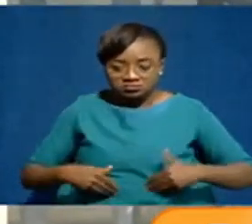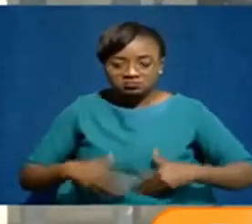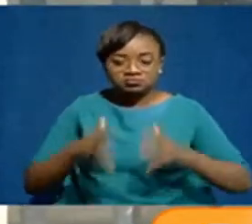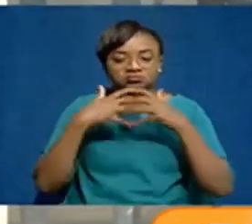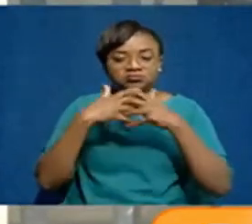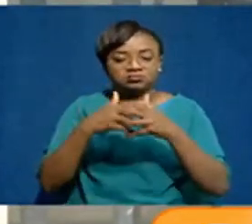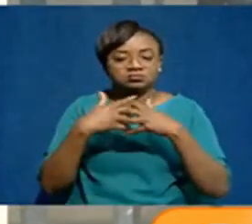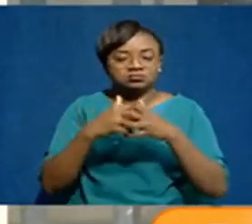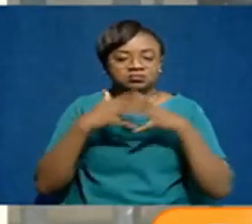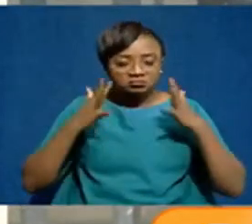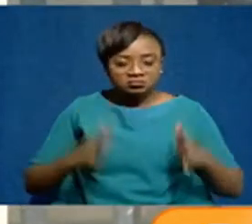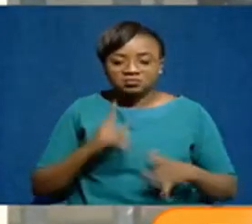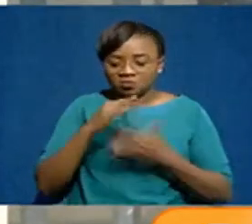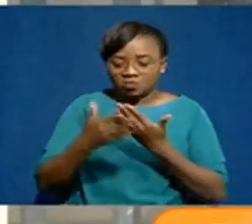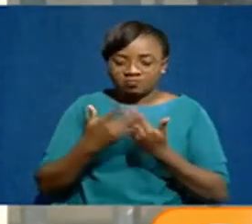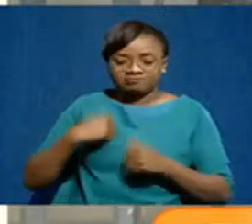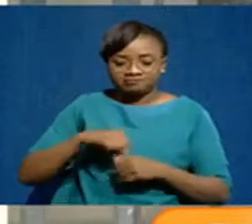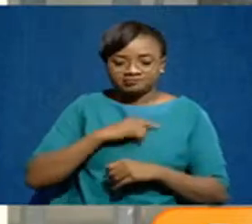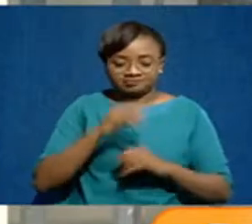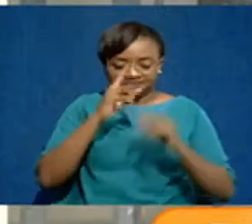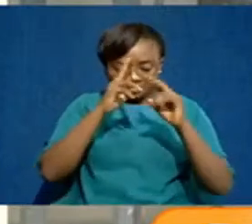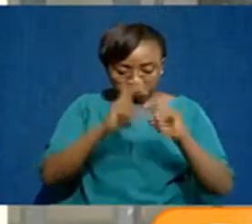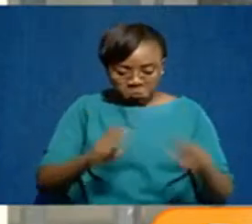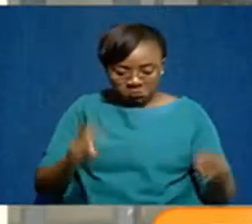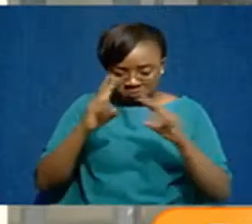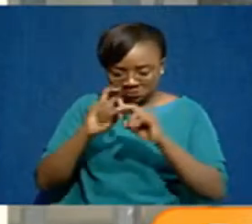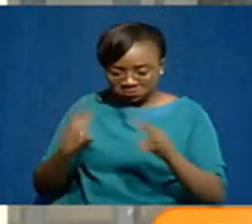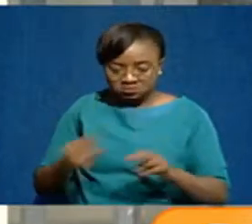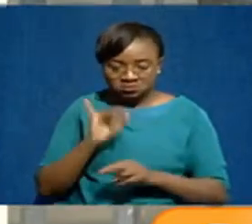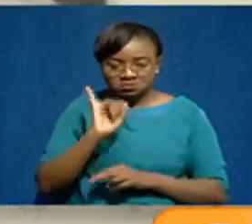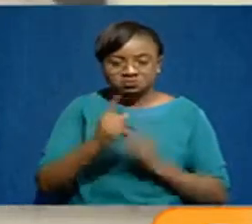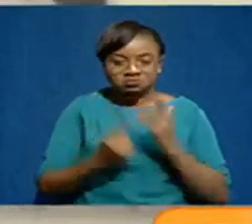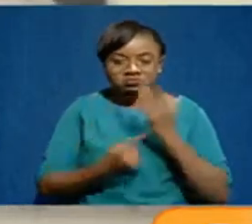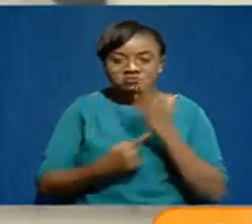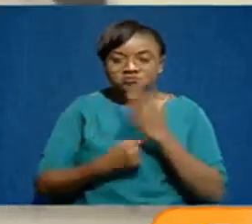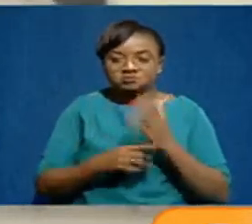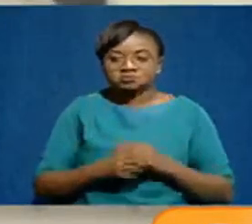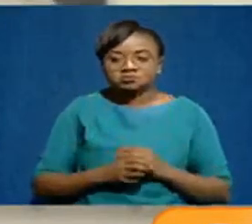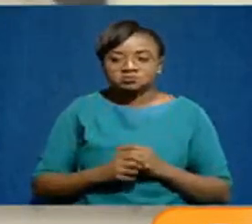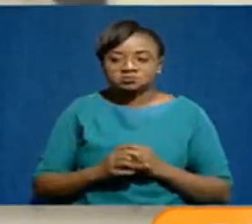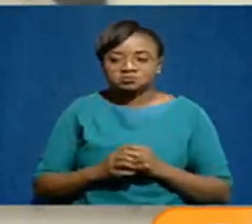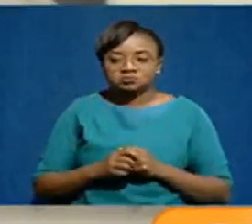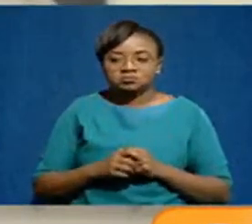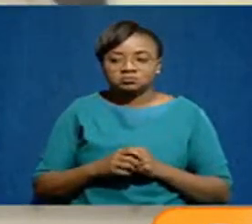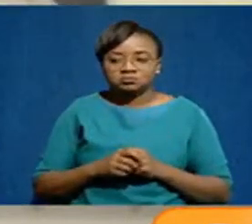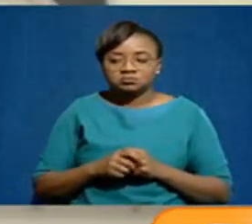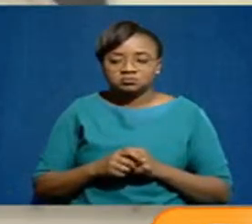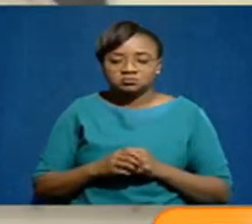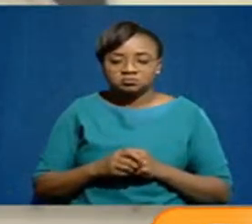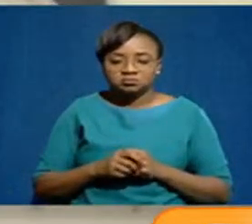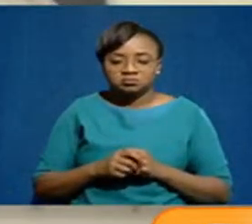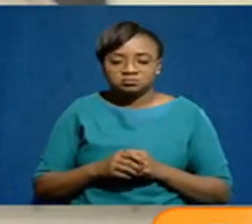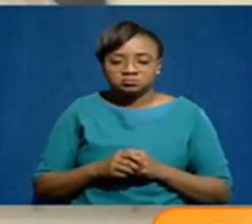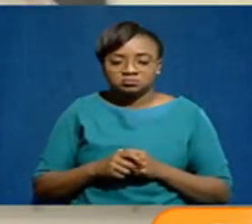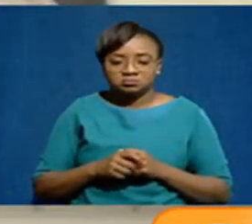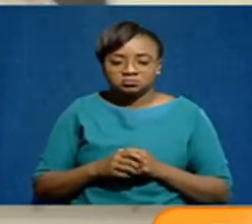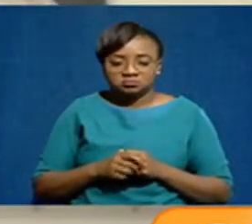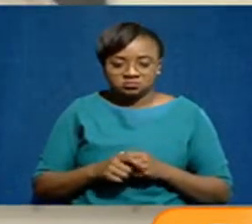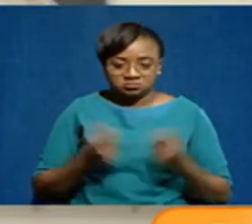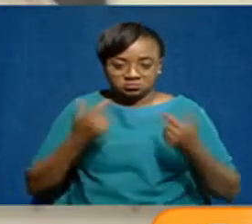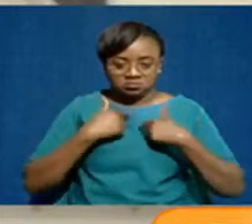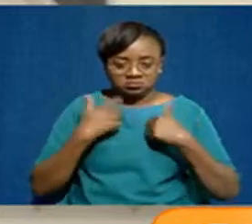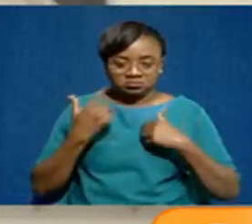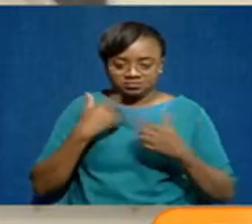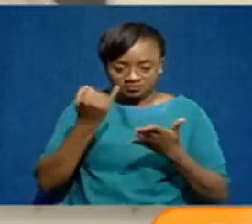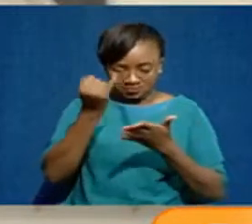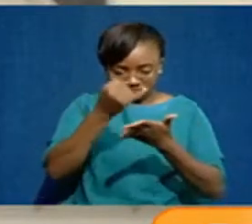are helping with research and development of the direct air capture technology. What I do is design and test a heat exchange